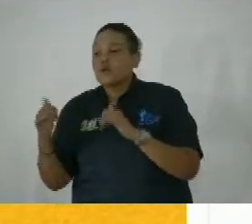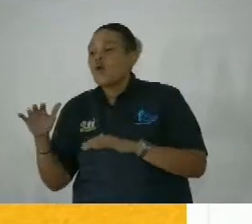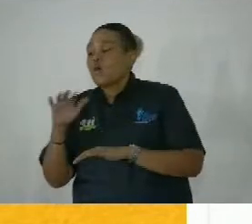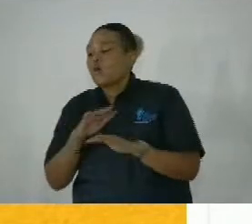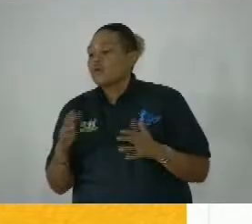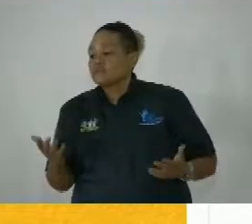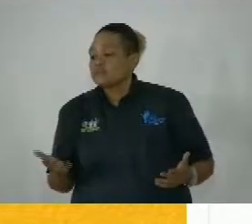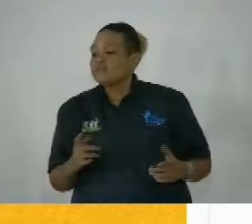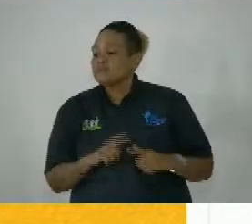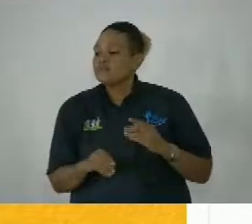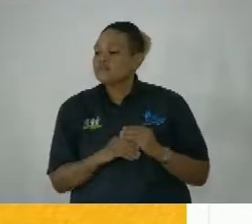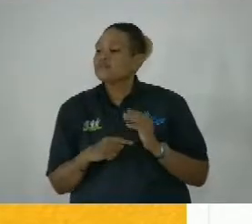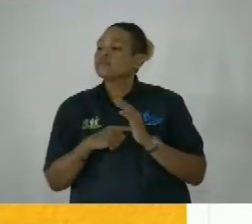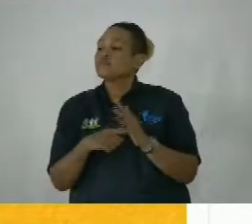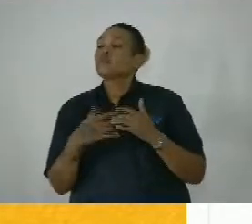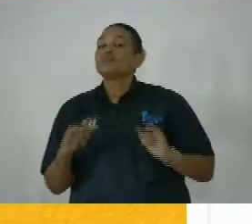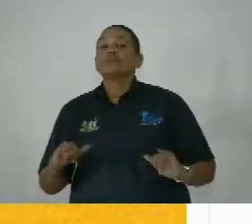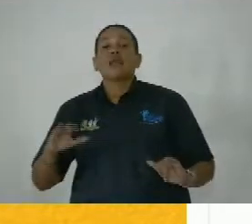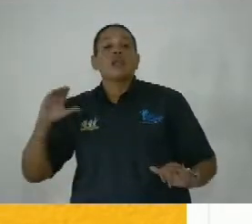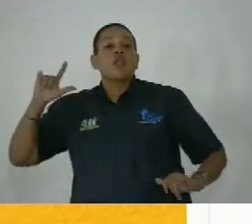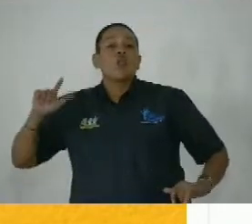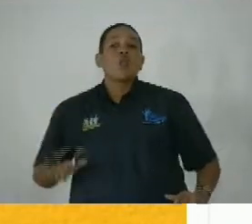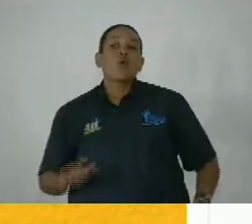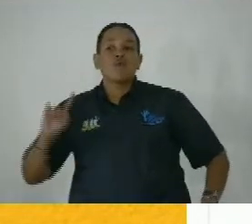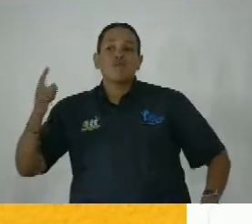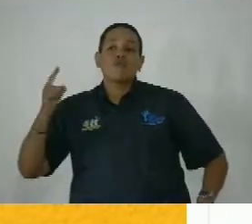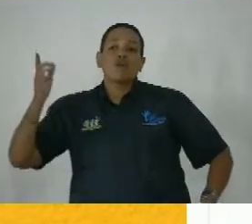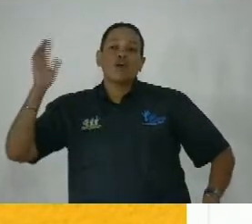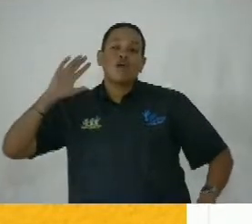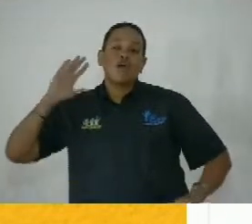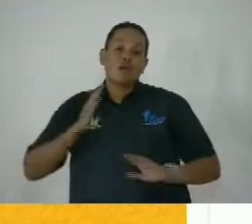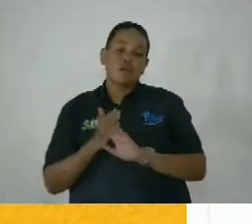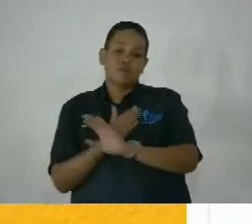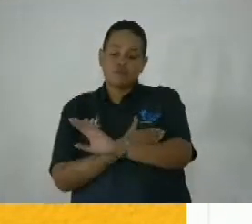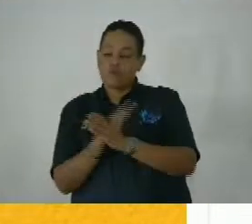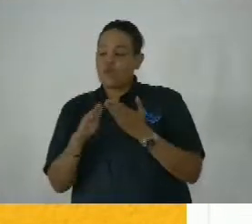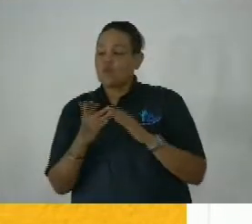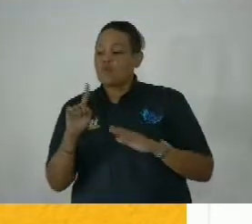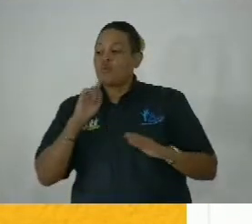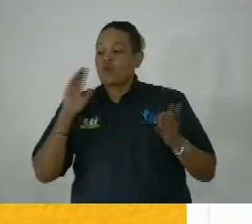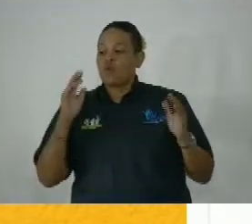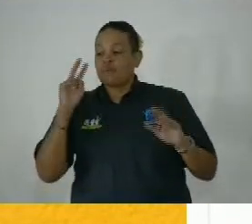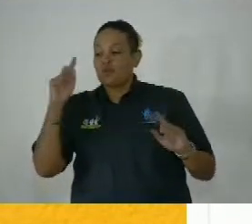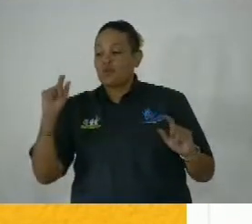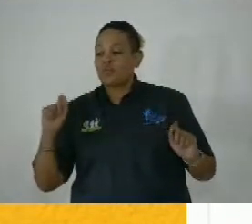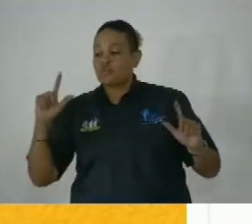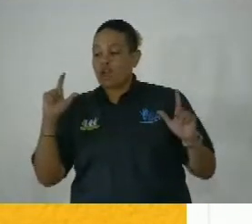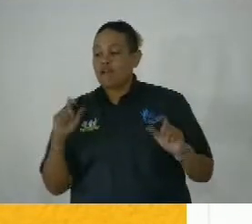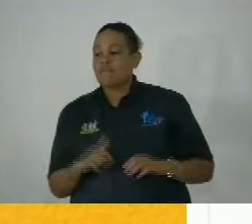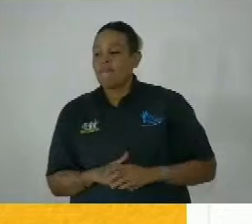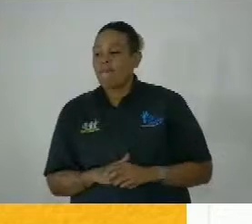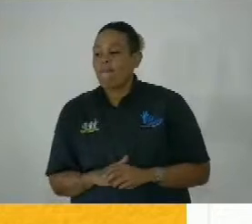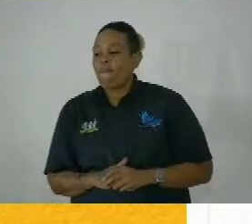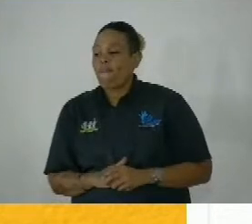wanted, but it showed there's still significant improvement in the community as you look at that graph.